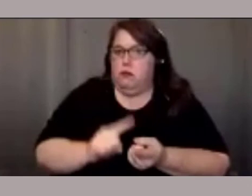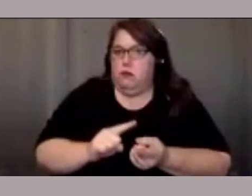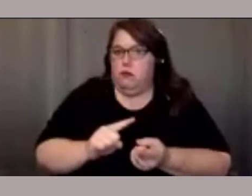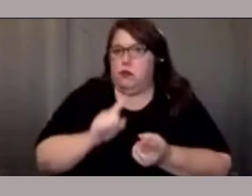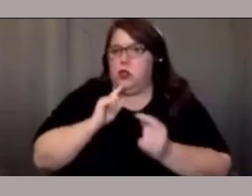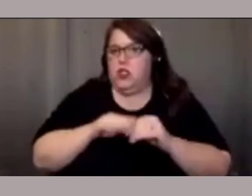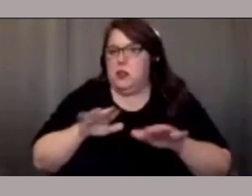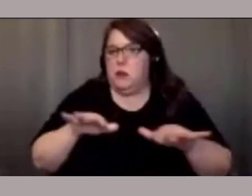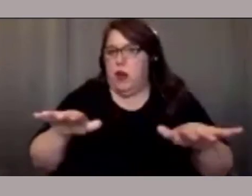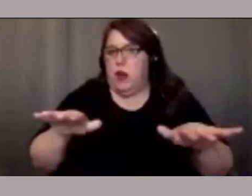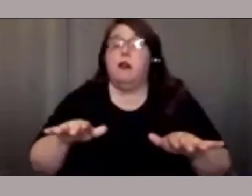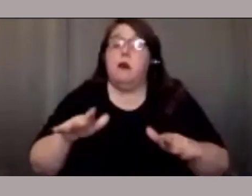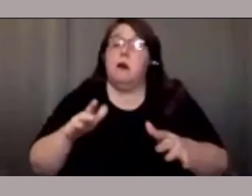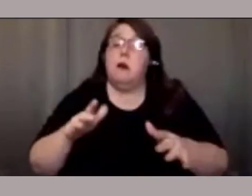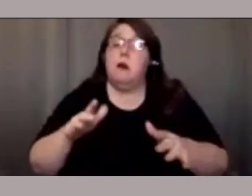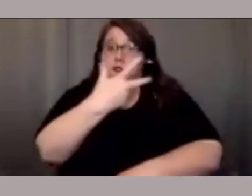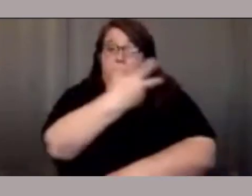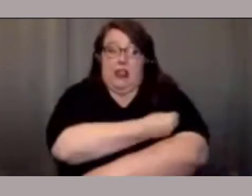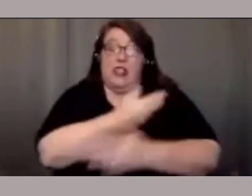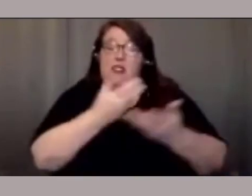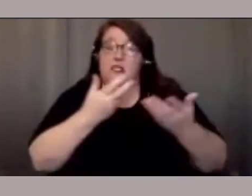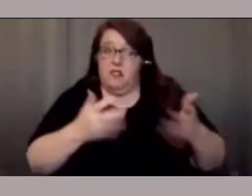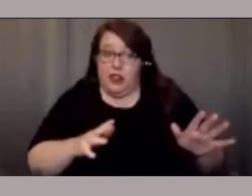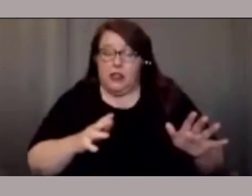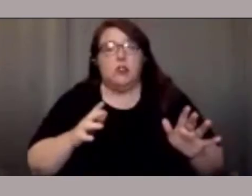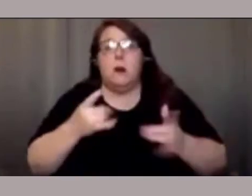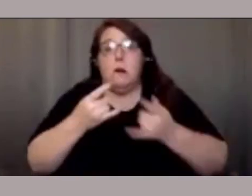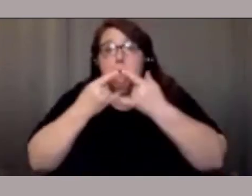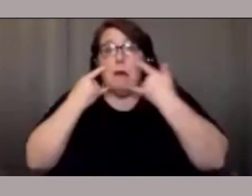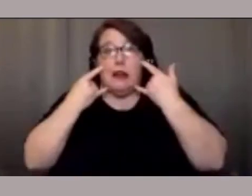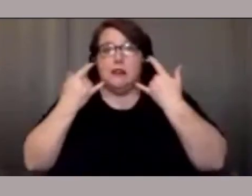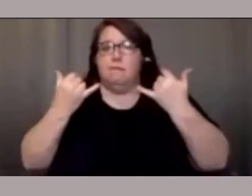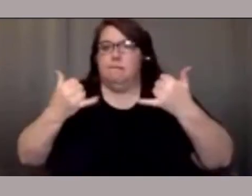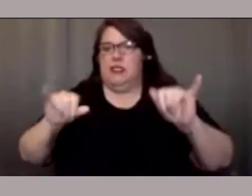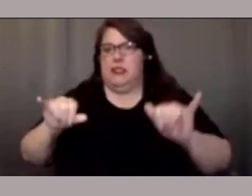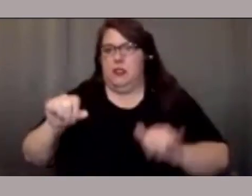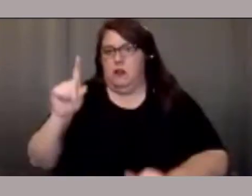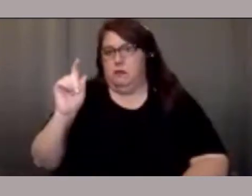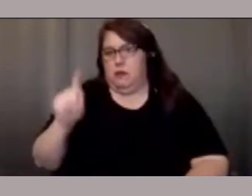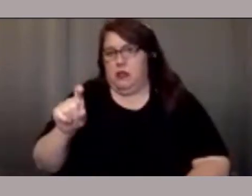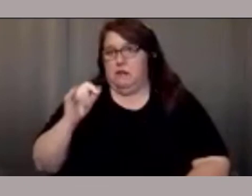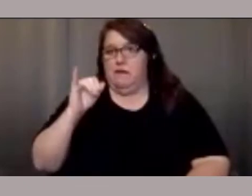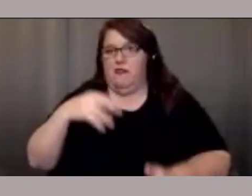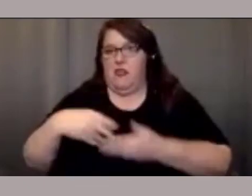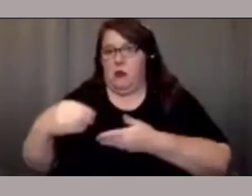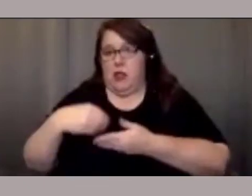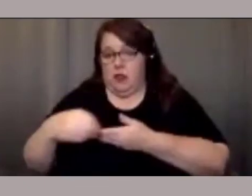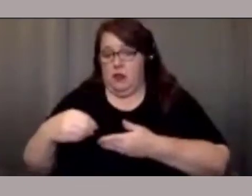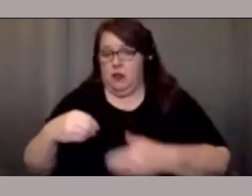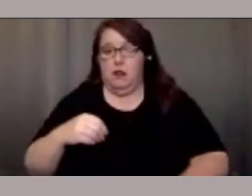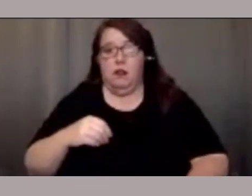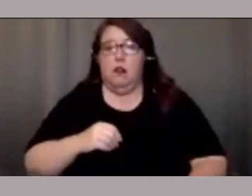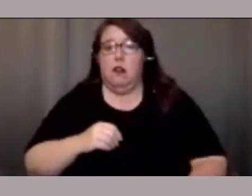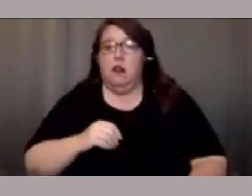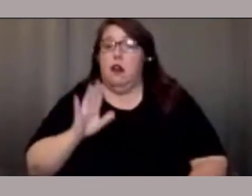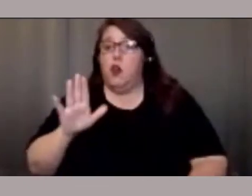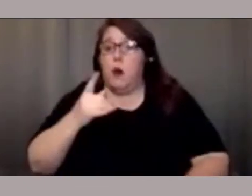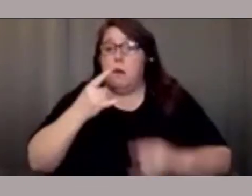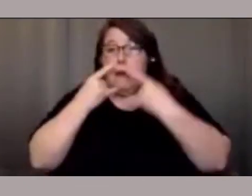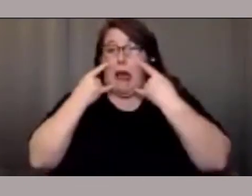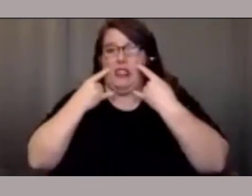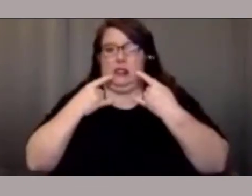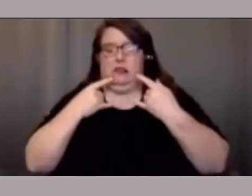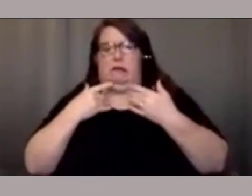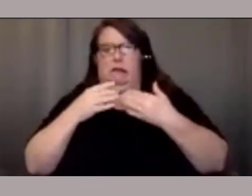after being vaccinated, we should be wearing masks when we go outside. And if you don't have a well-fitted mask,